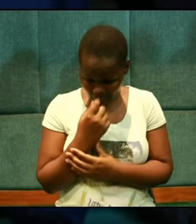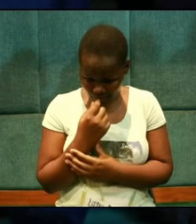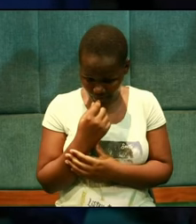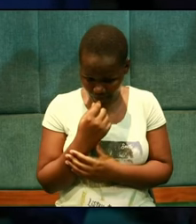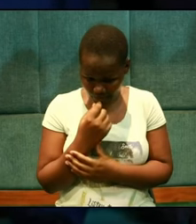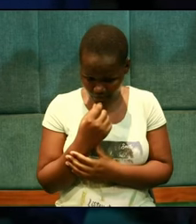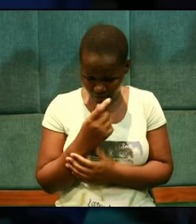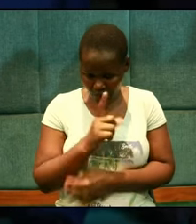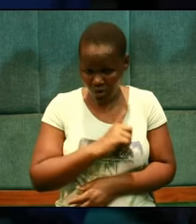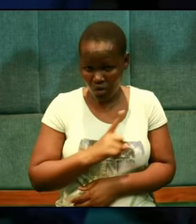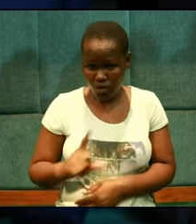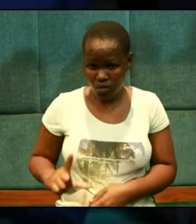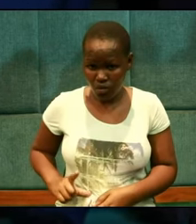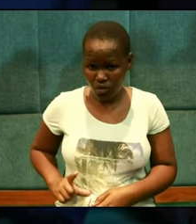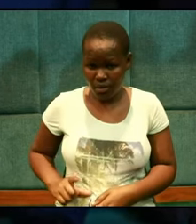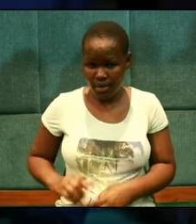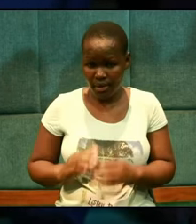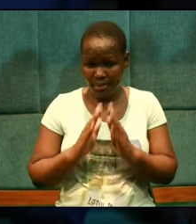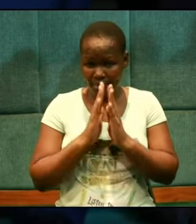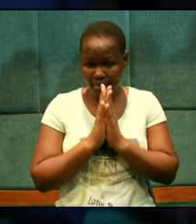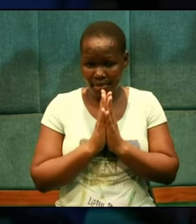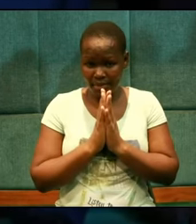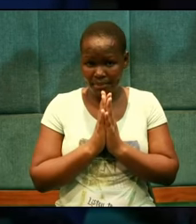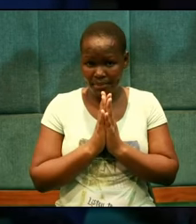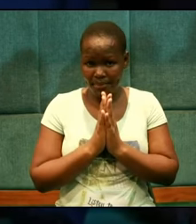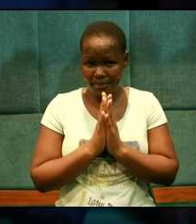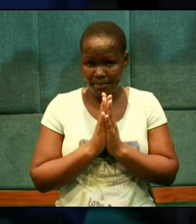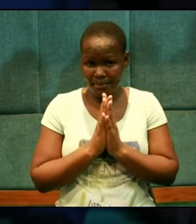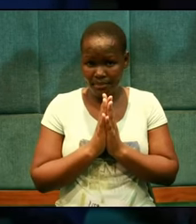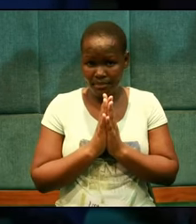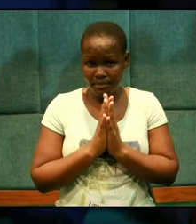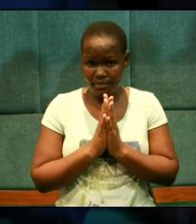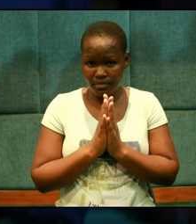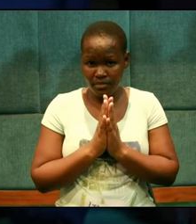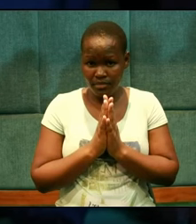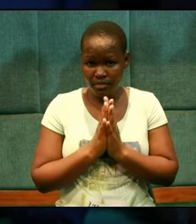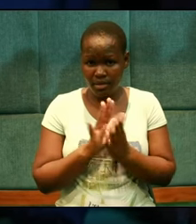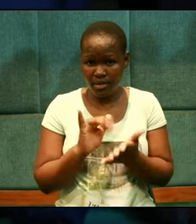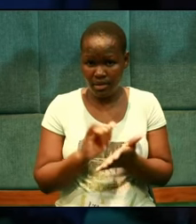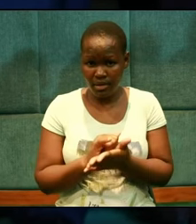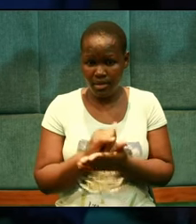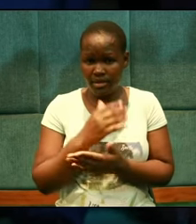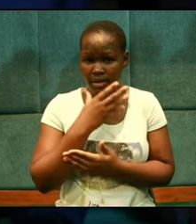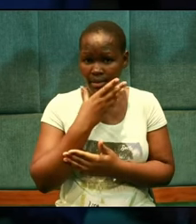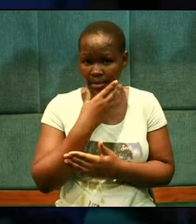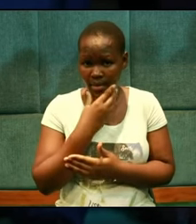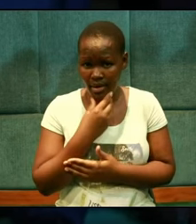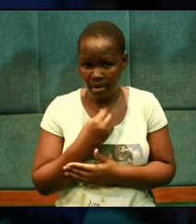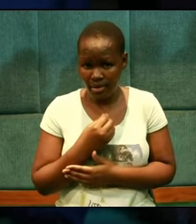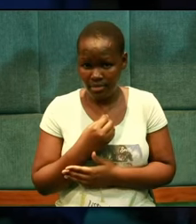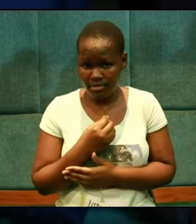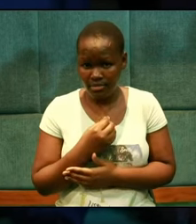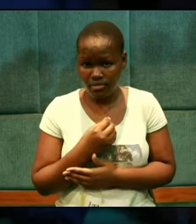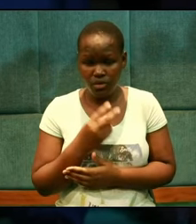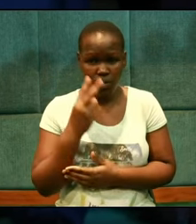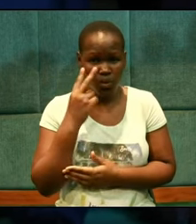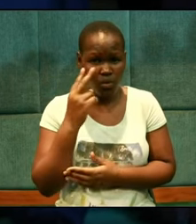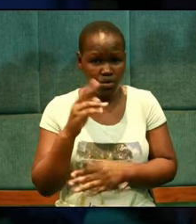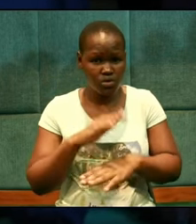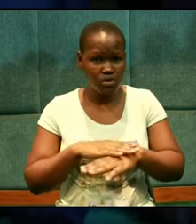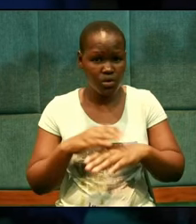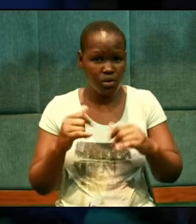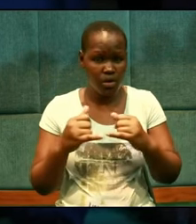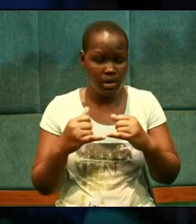Lord, I pray tonight, if there is any marriage represented here or those who are watching online that is in